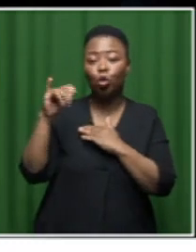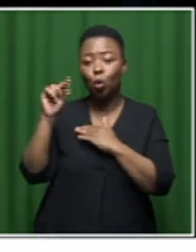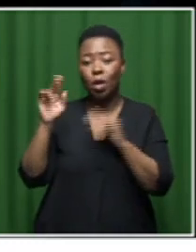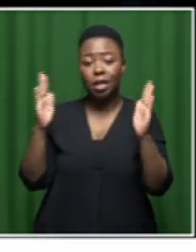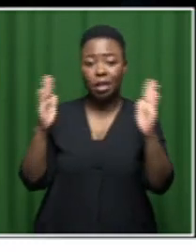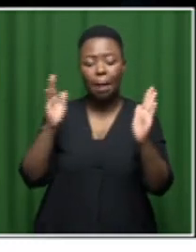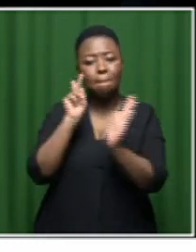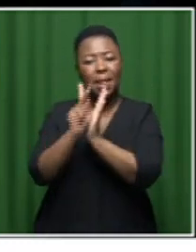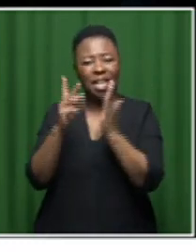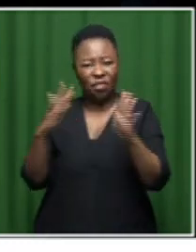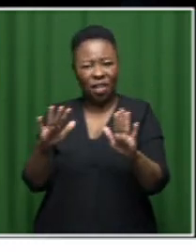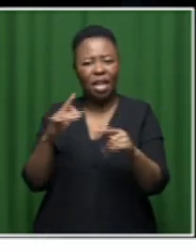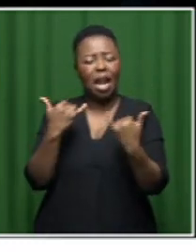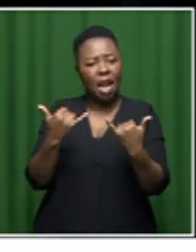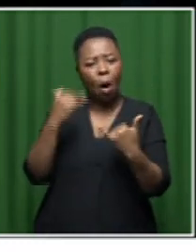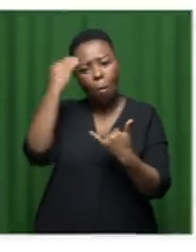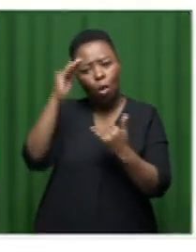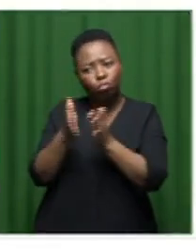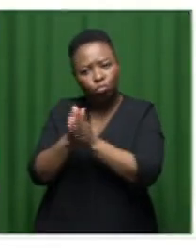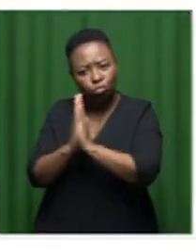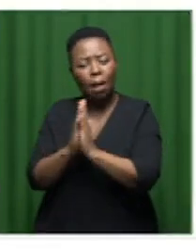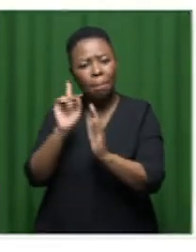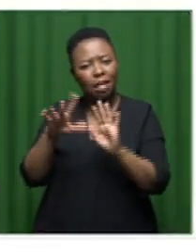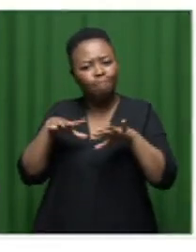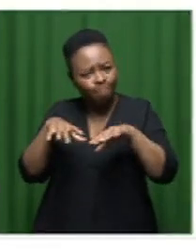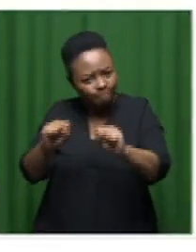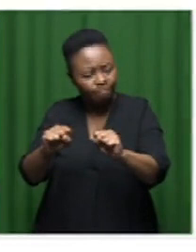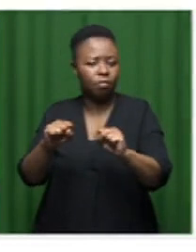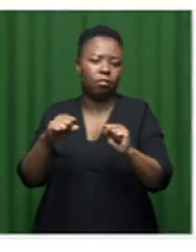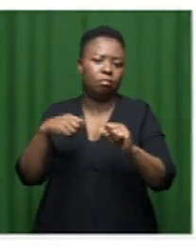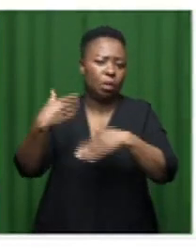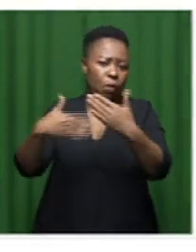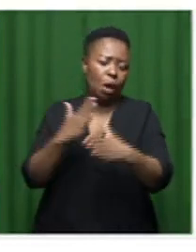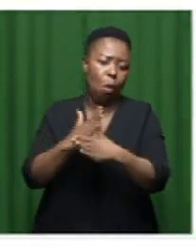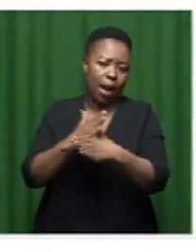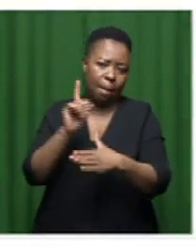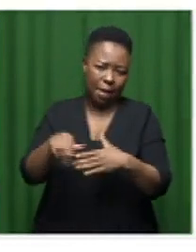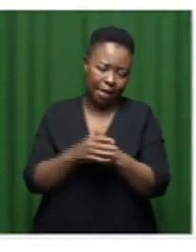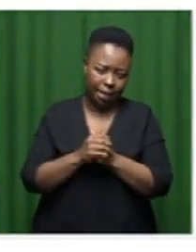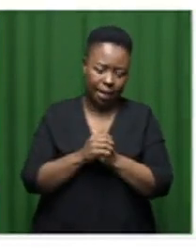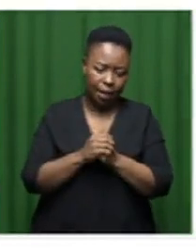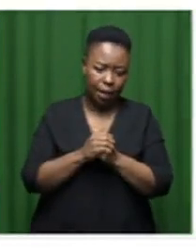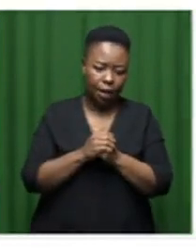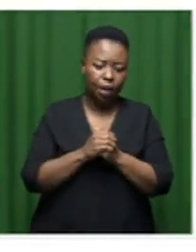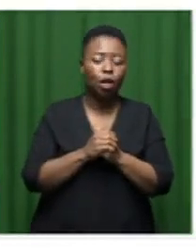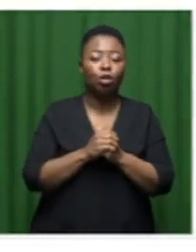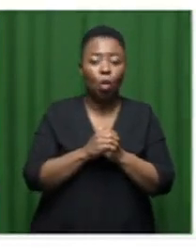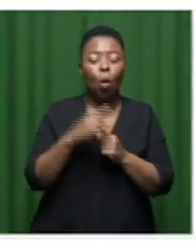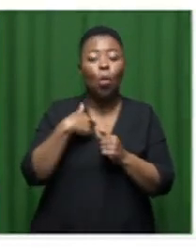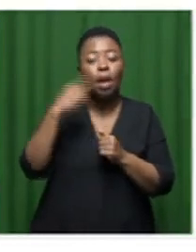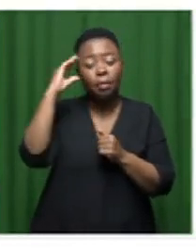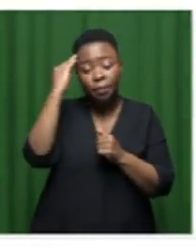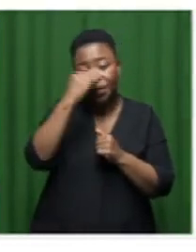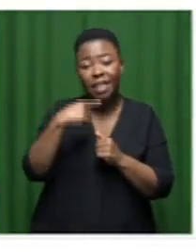has called for police to be more hands-on. As a ministry, we maintain that policing is not at police stations,